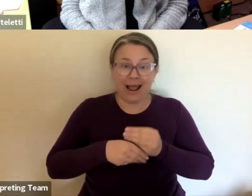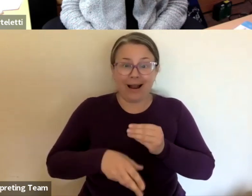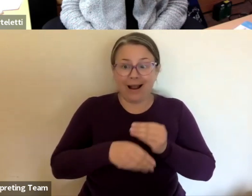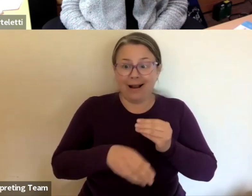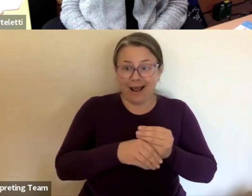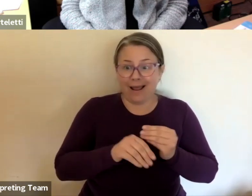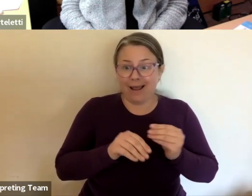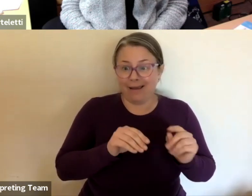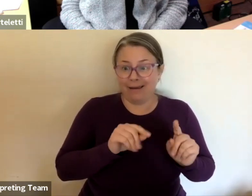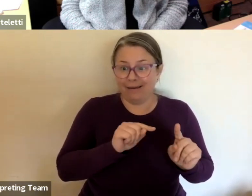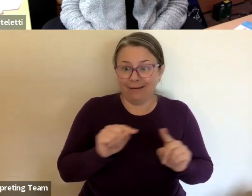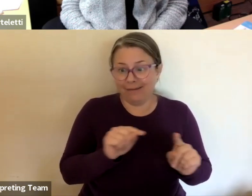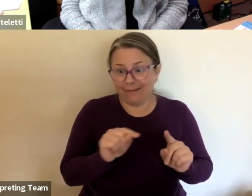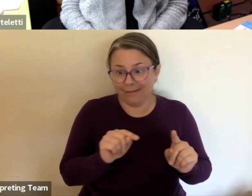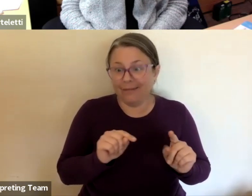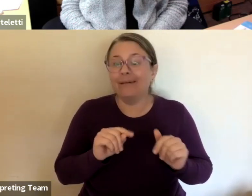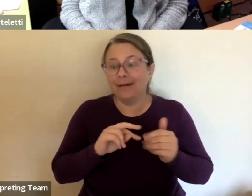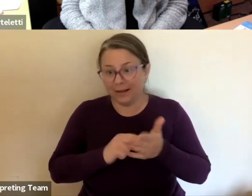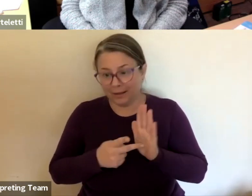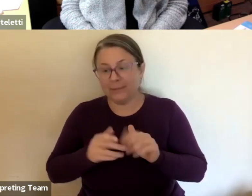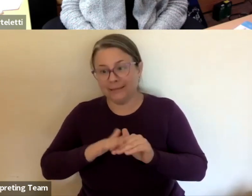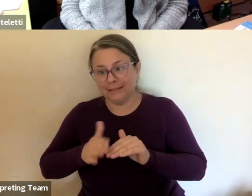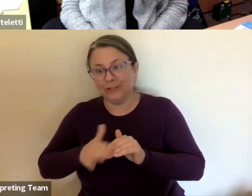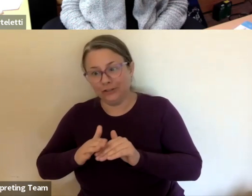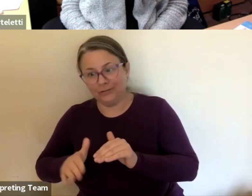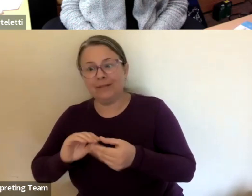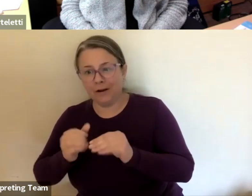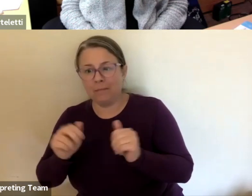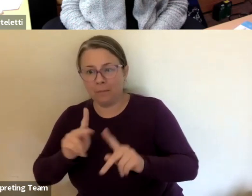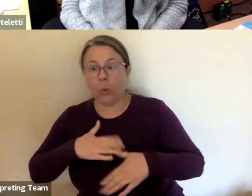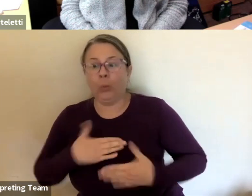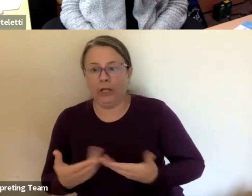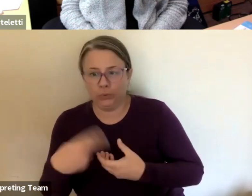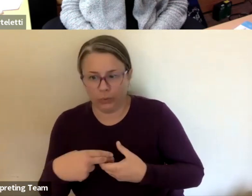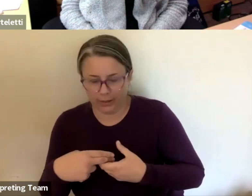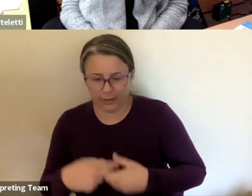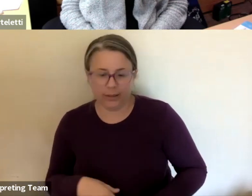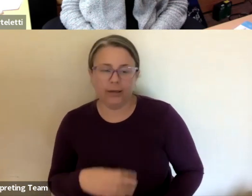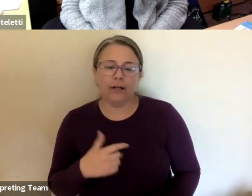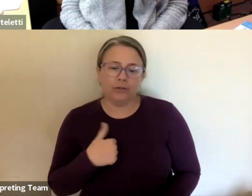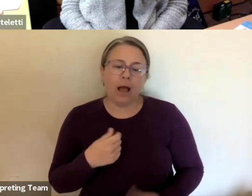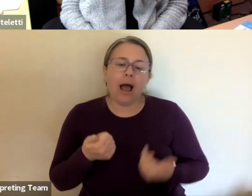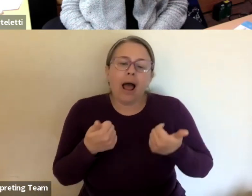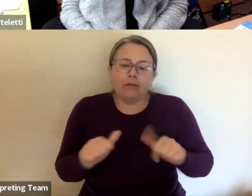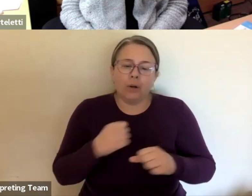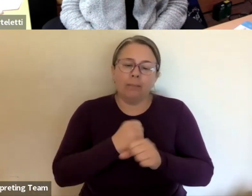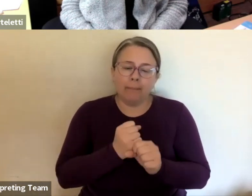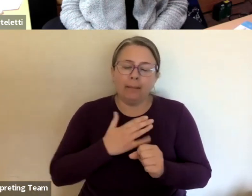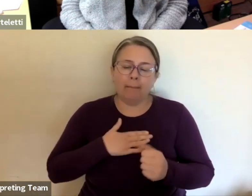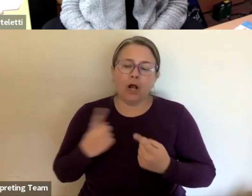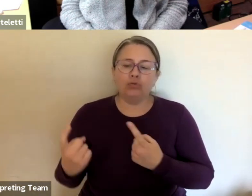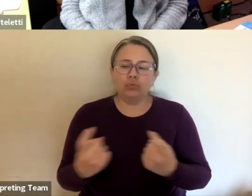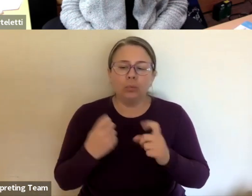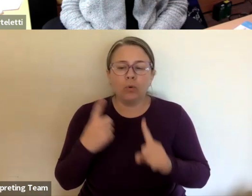goals, and understanding that even small pilot studies can be valuable, and that we'll keep working on